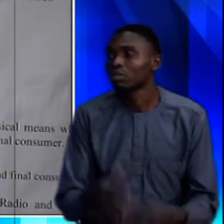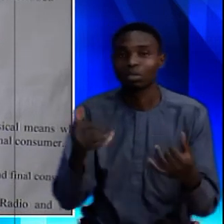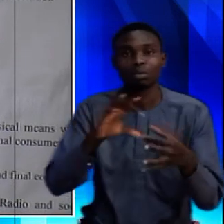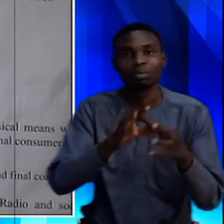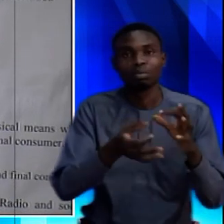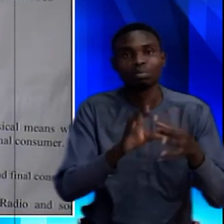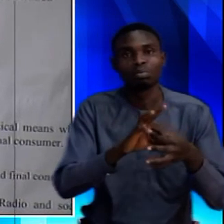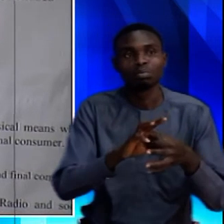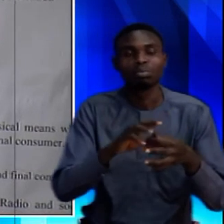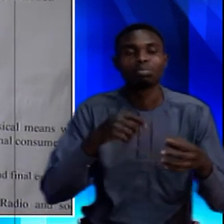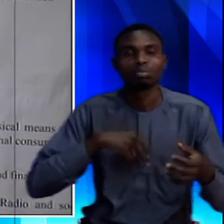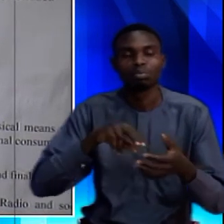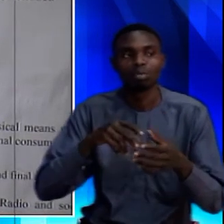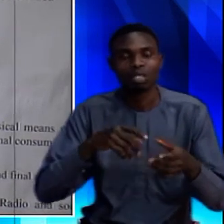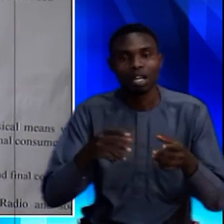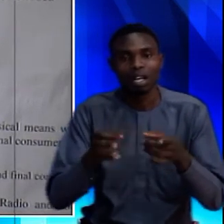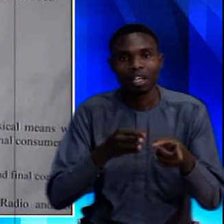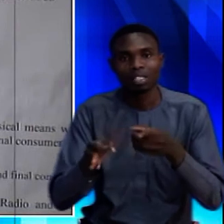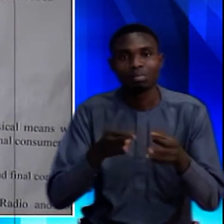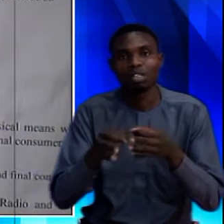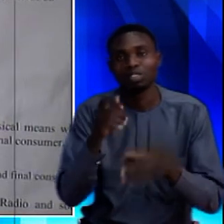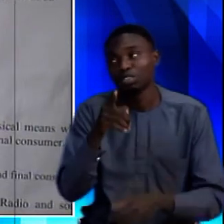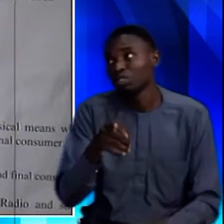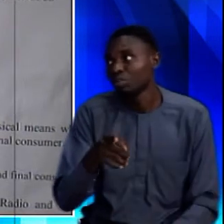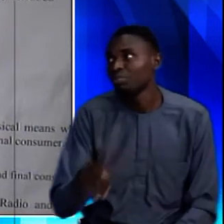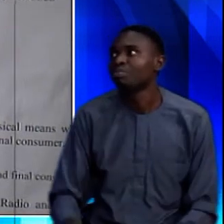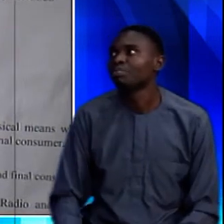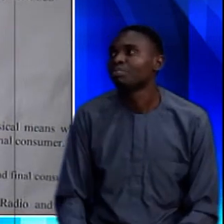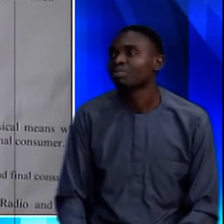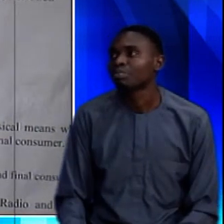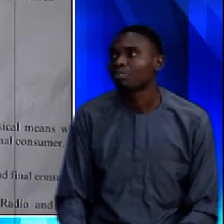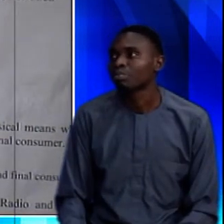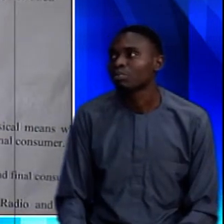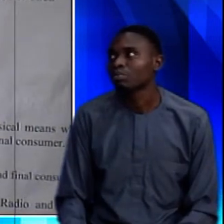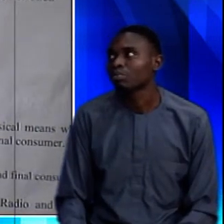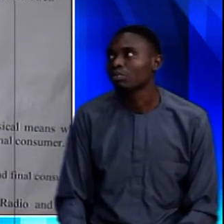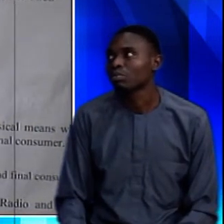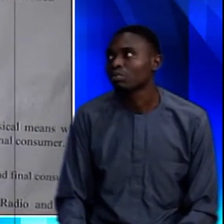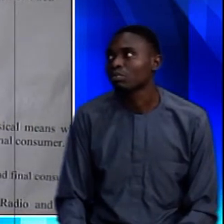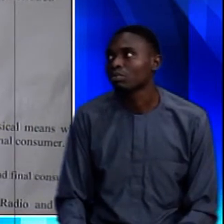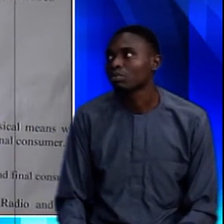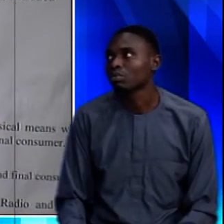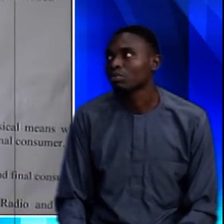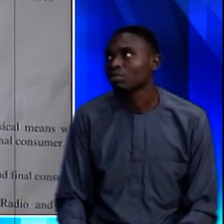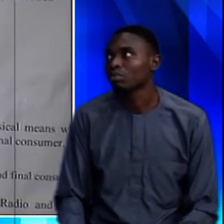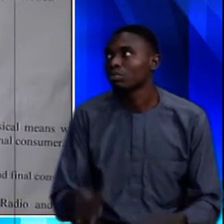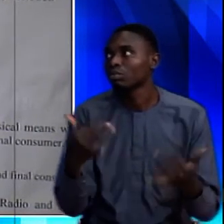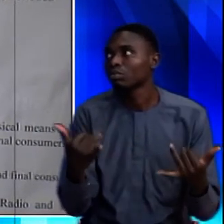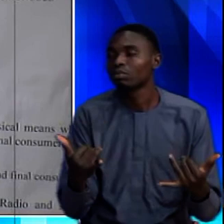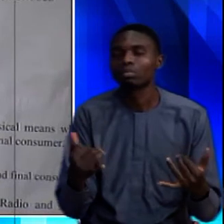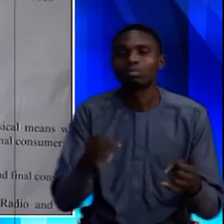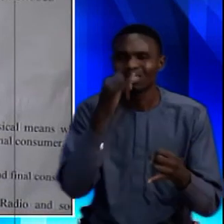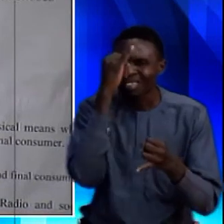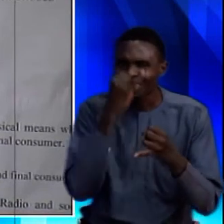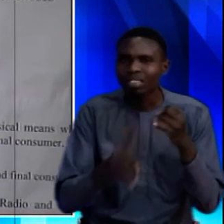producer. We also explain what's in by wholesaler. We also explain what's in by retailer and the final. Then we are now going to the final consumer.